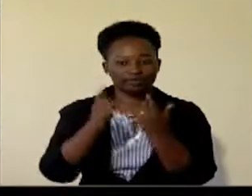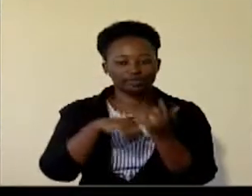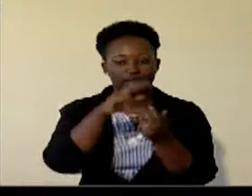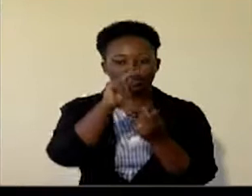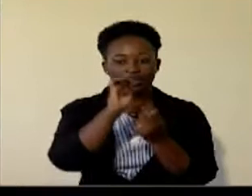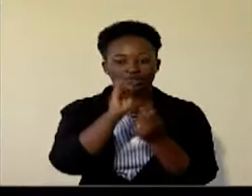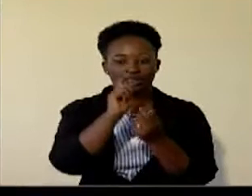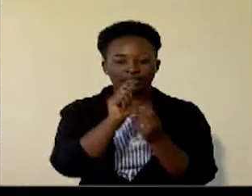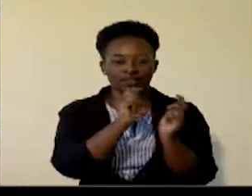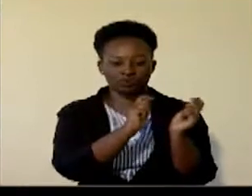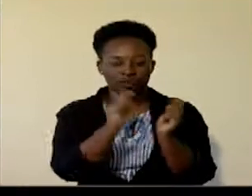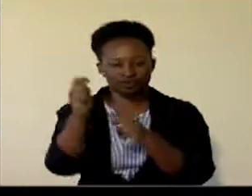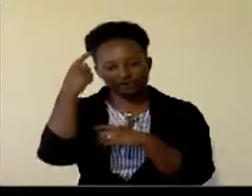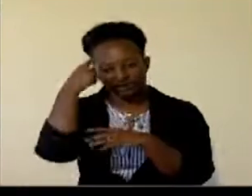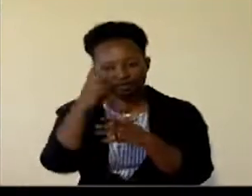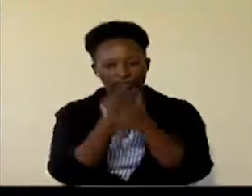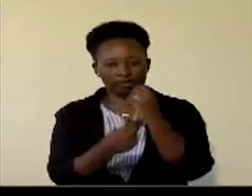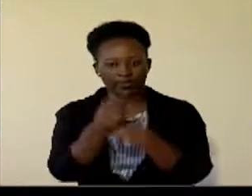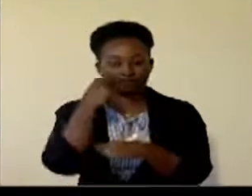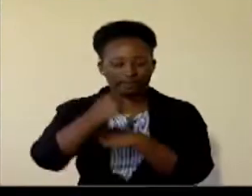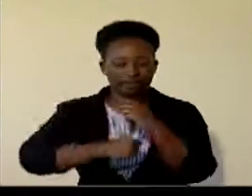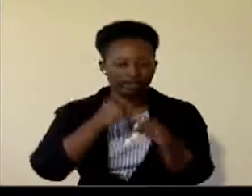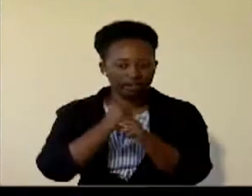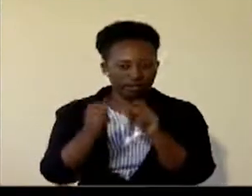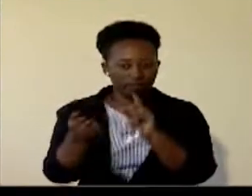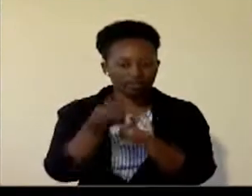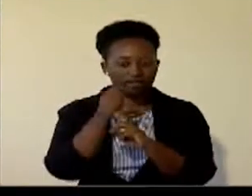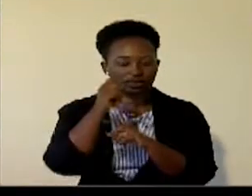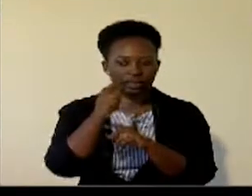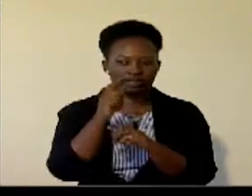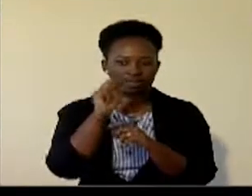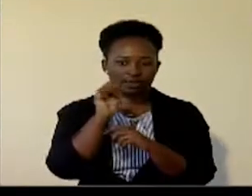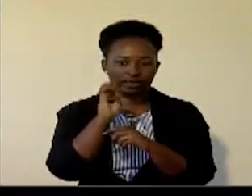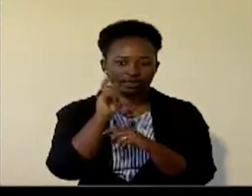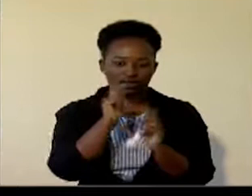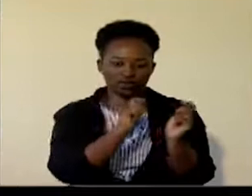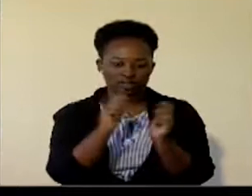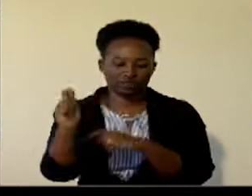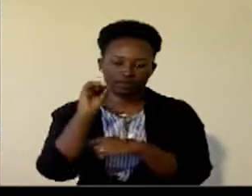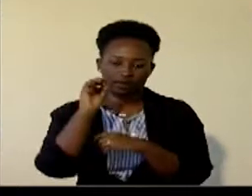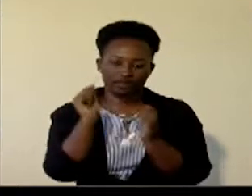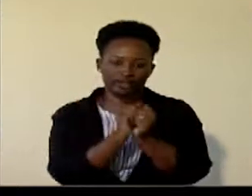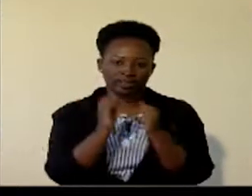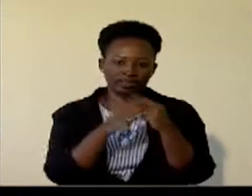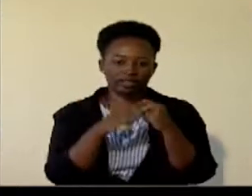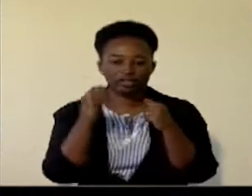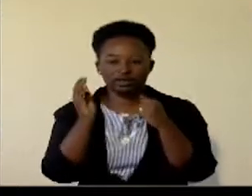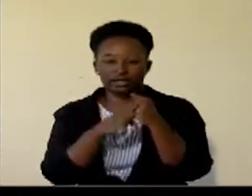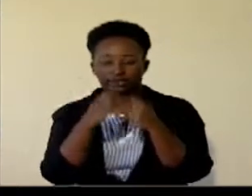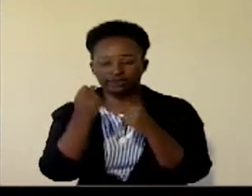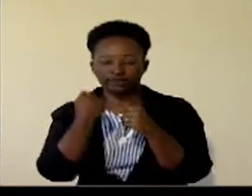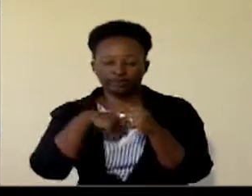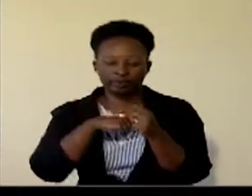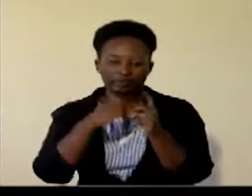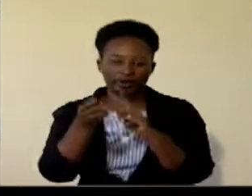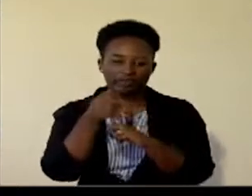transfers for both years, to get the net transfer of 1995, we shall get transfers into the country